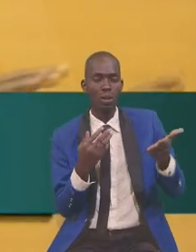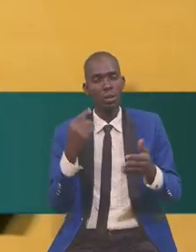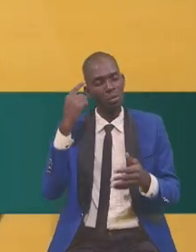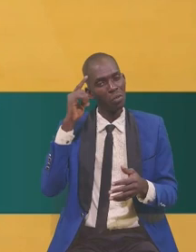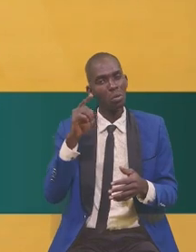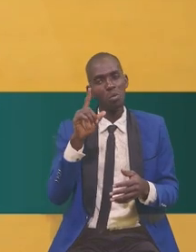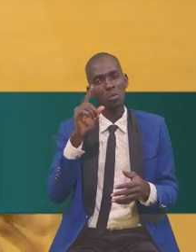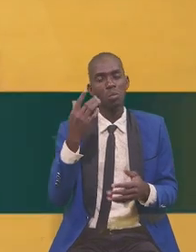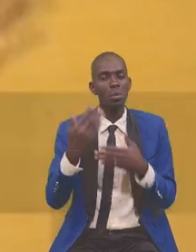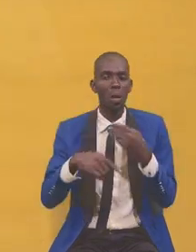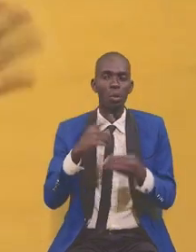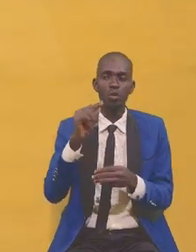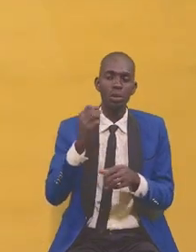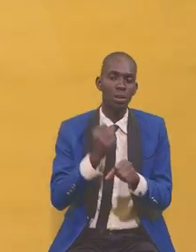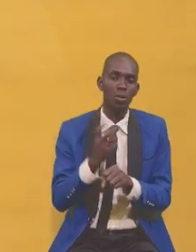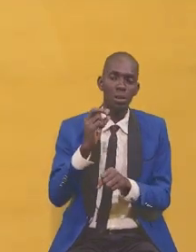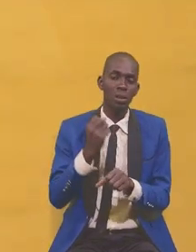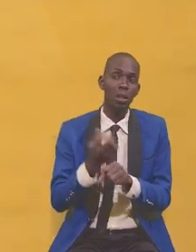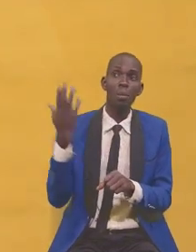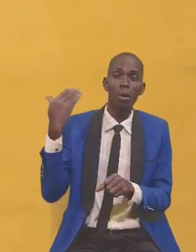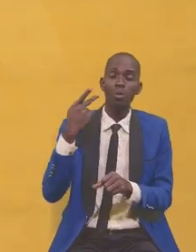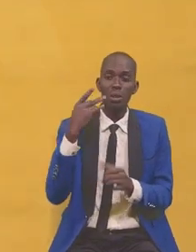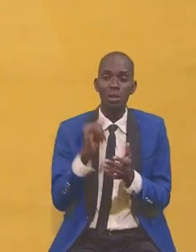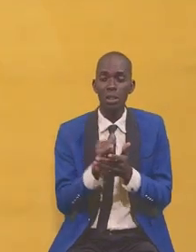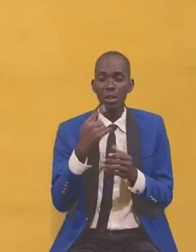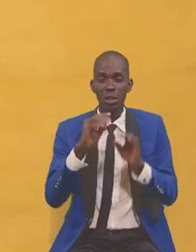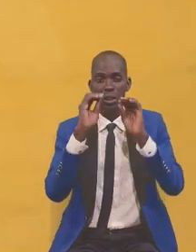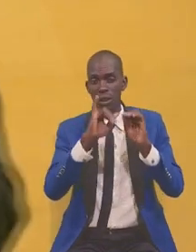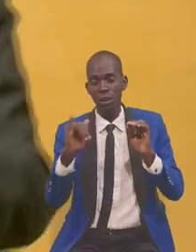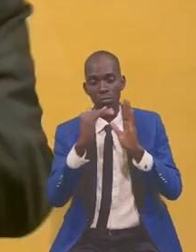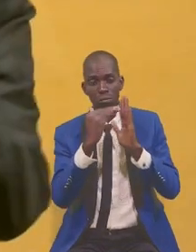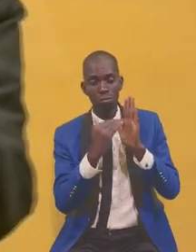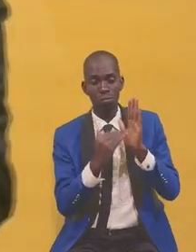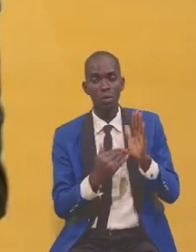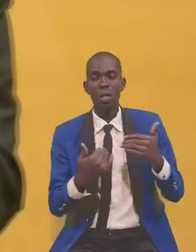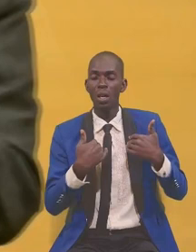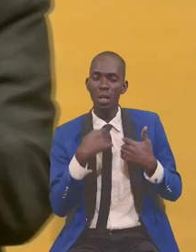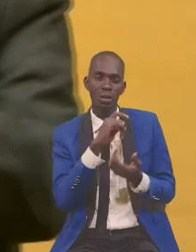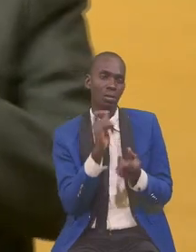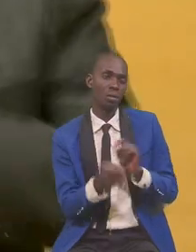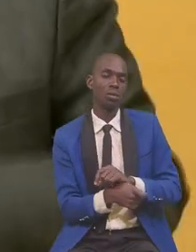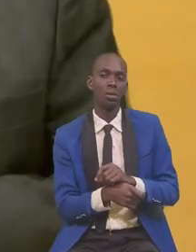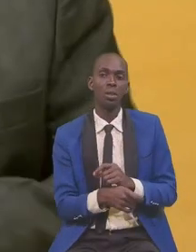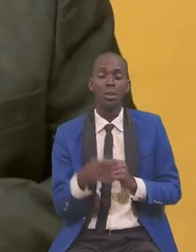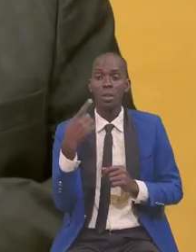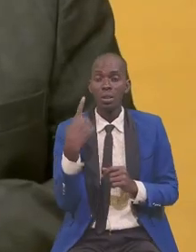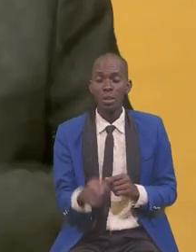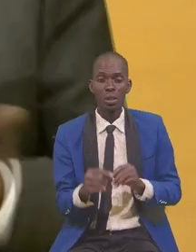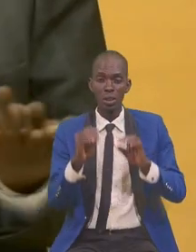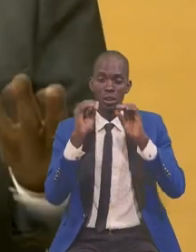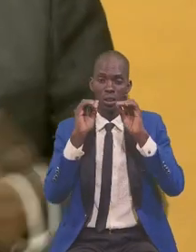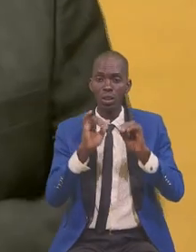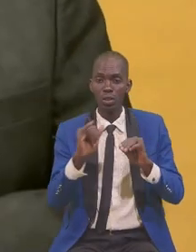again, that same department, curriculum has changed. The curriculum of the gospel has not changed.